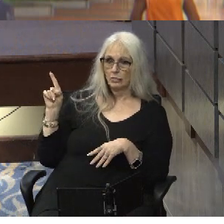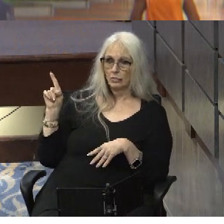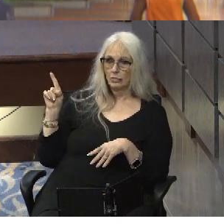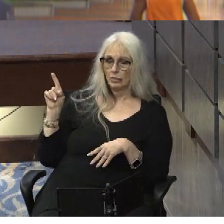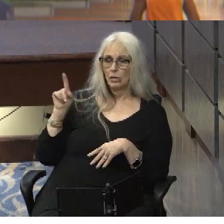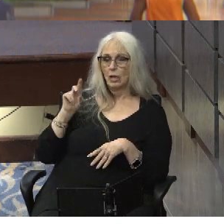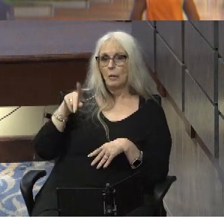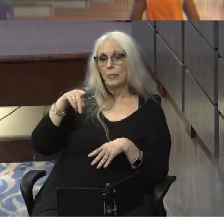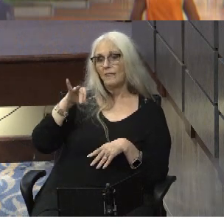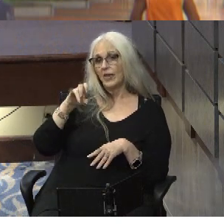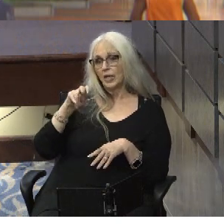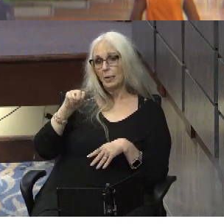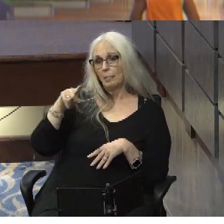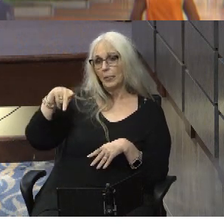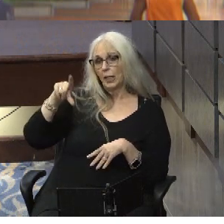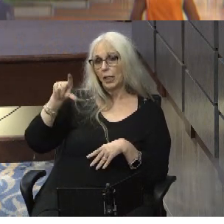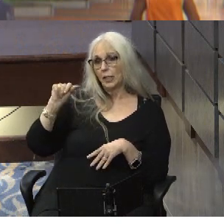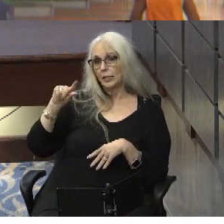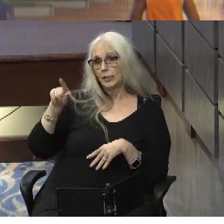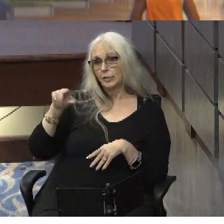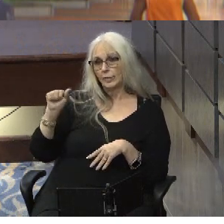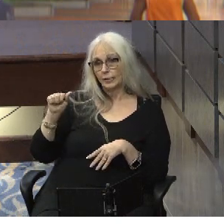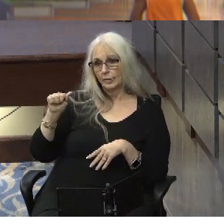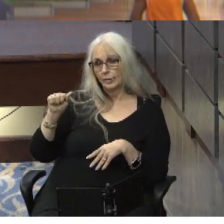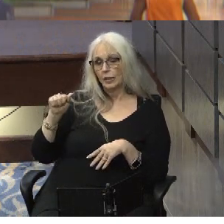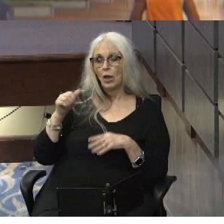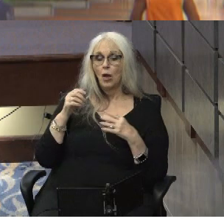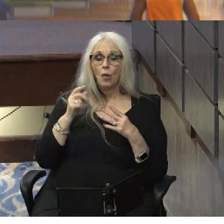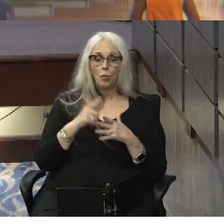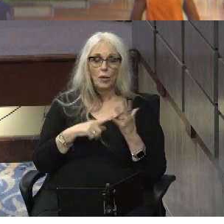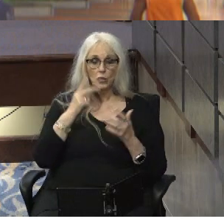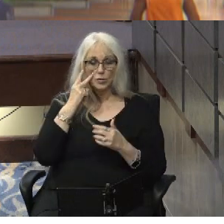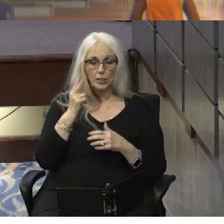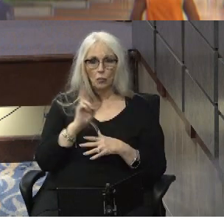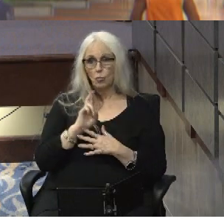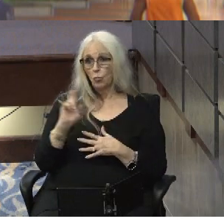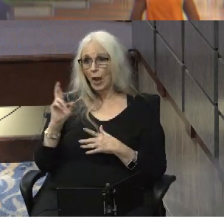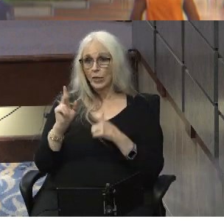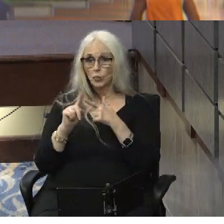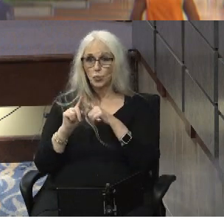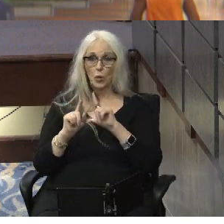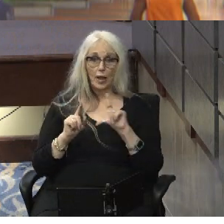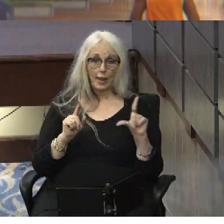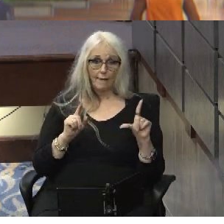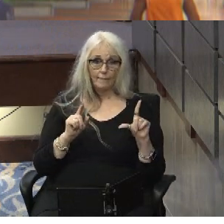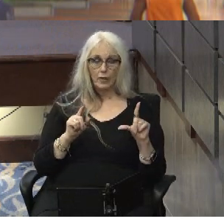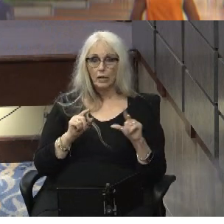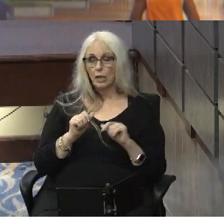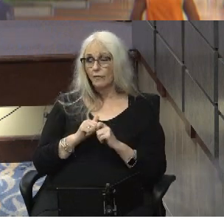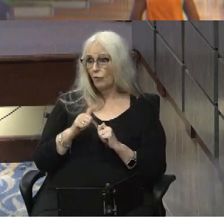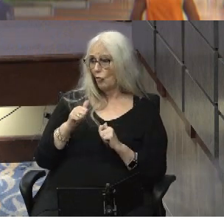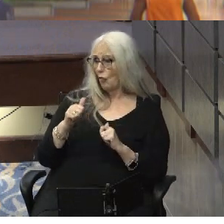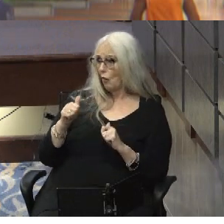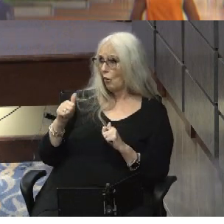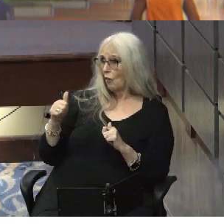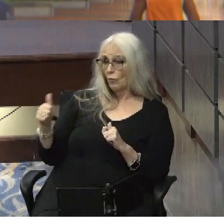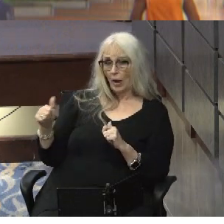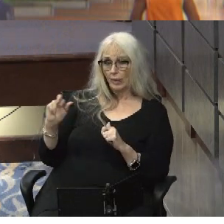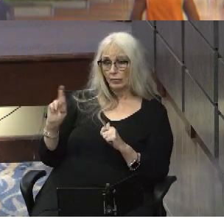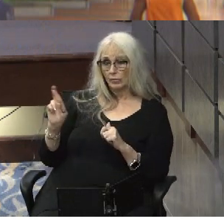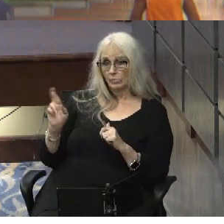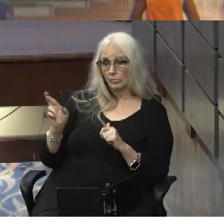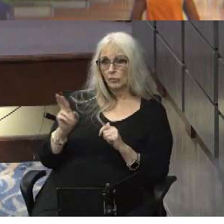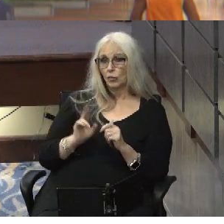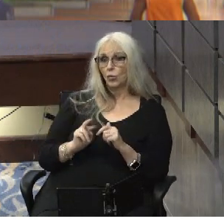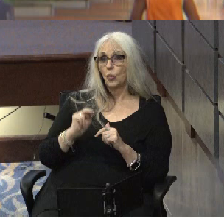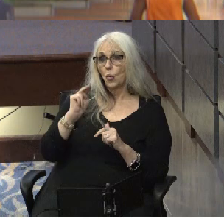Plaza. And what you see, I'll start from maybe a right to left on that. At the far right, it's the northeast